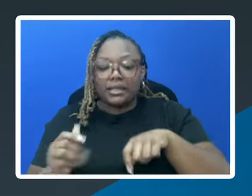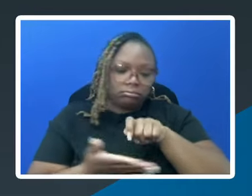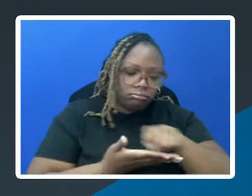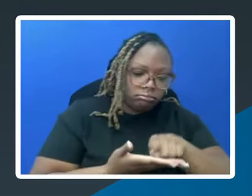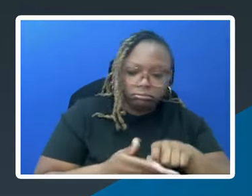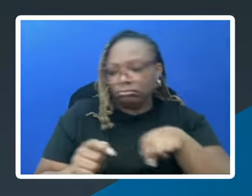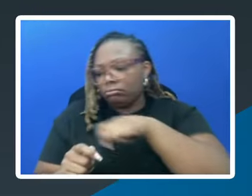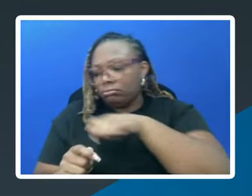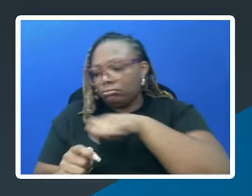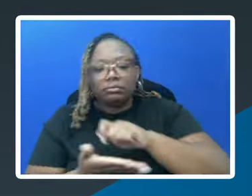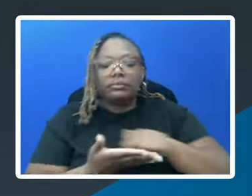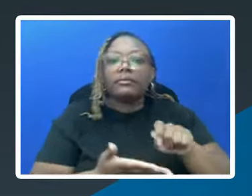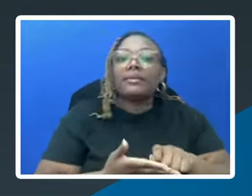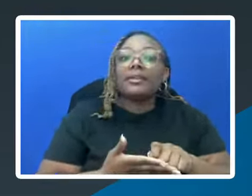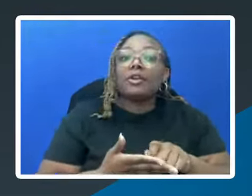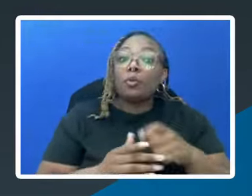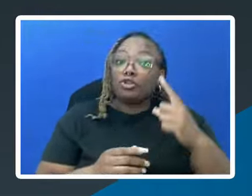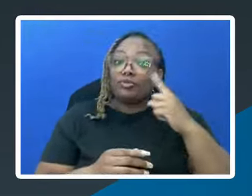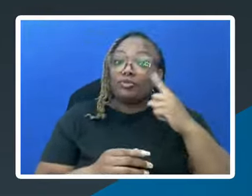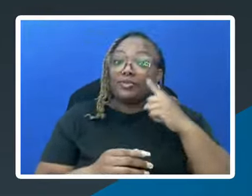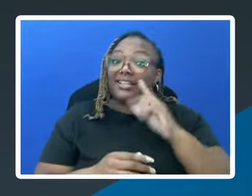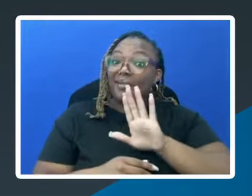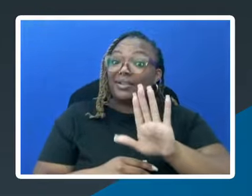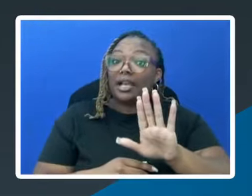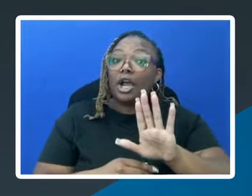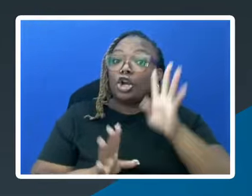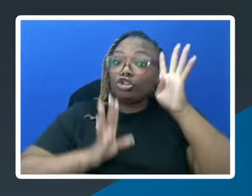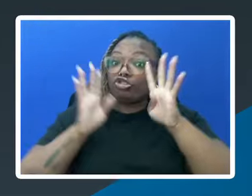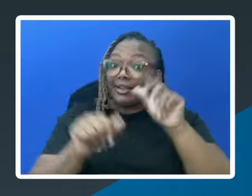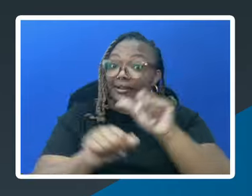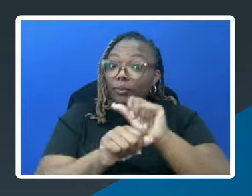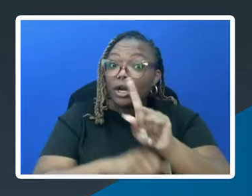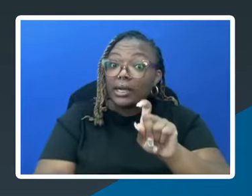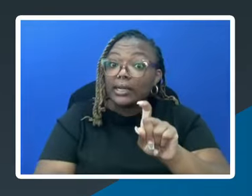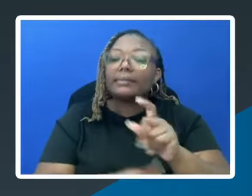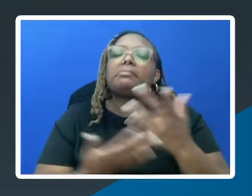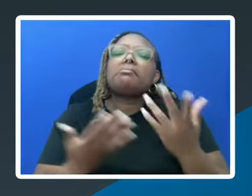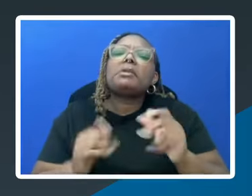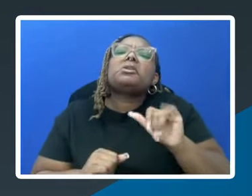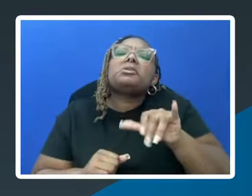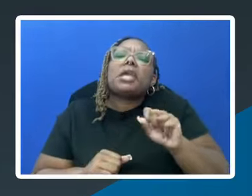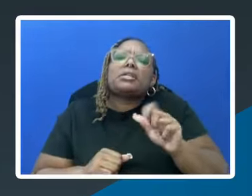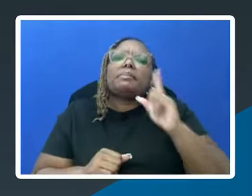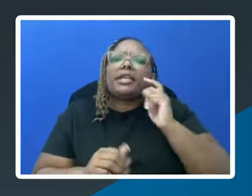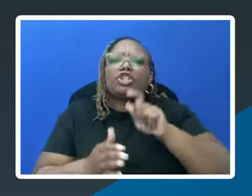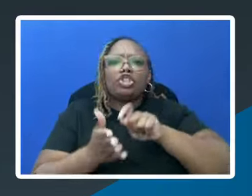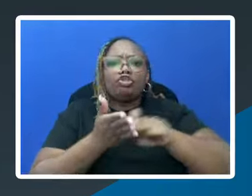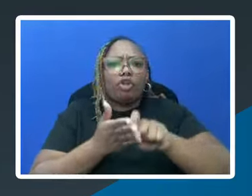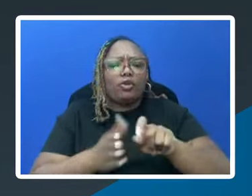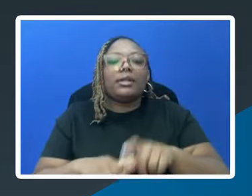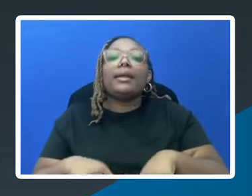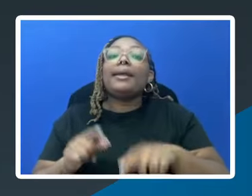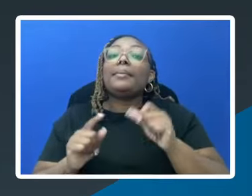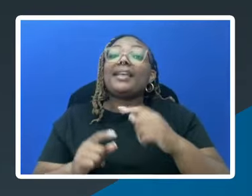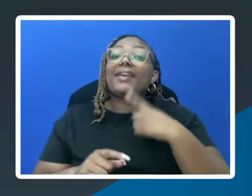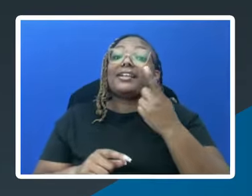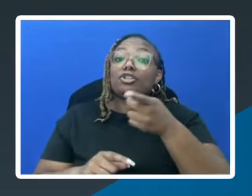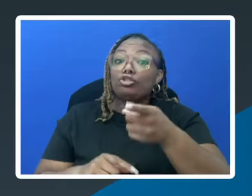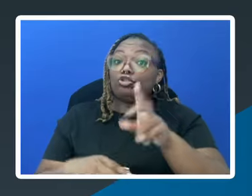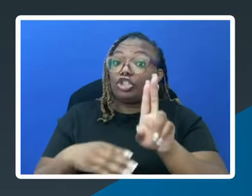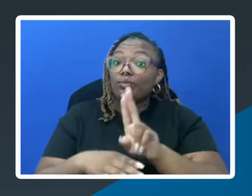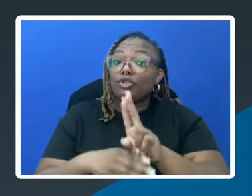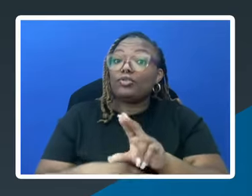you consider that to be her unique creative work? Probably yes. Now, what if I told you she was using software